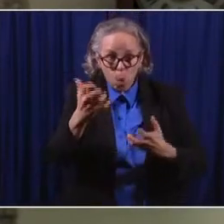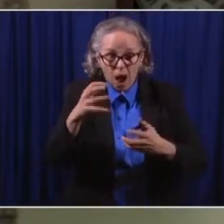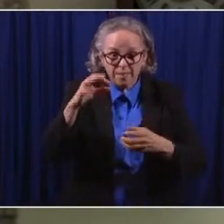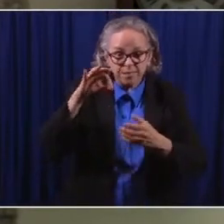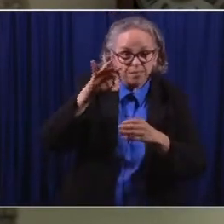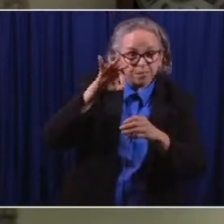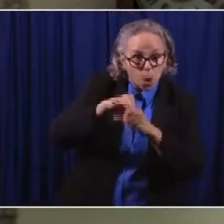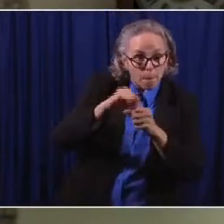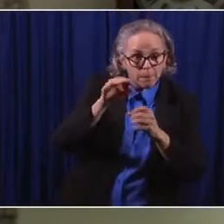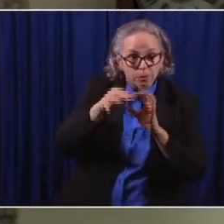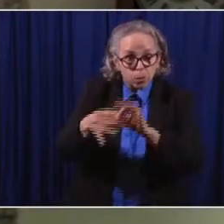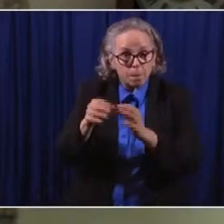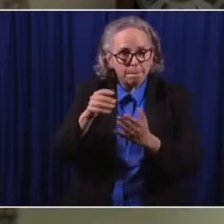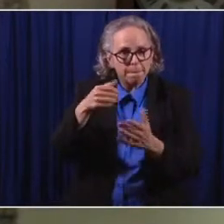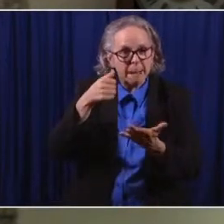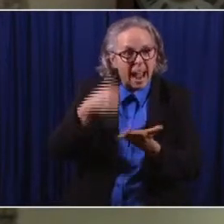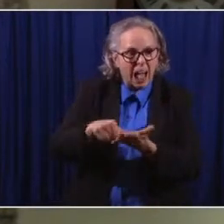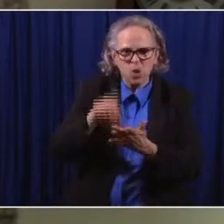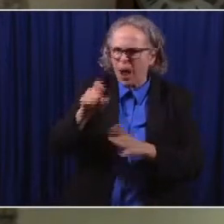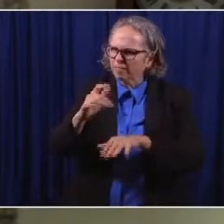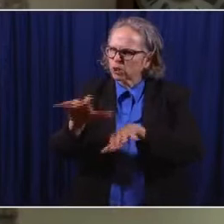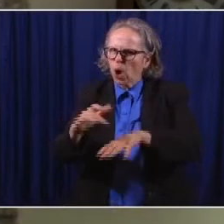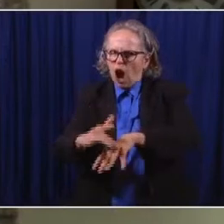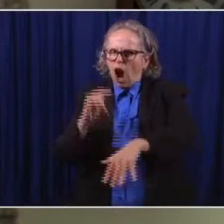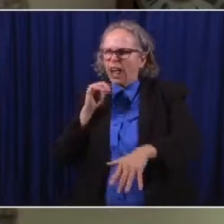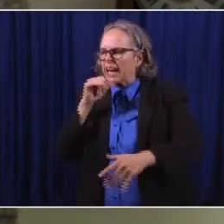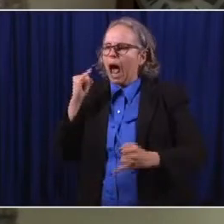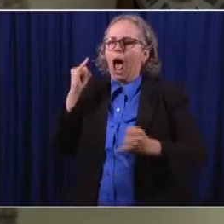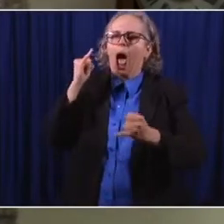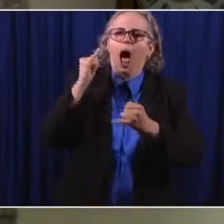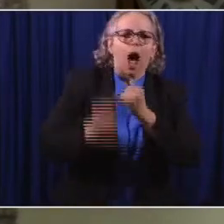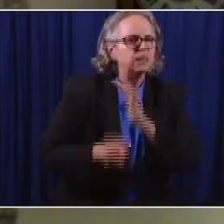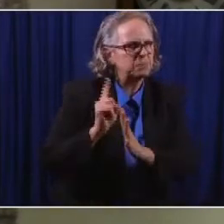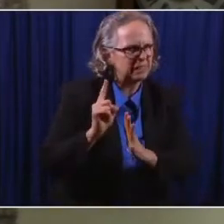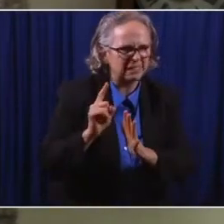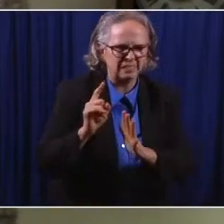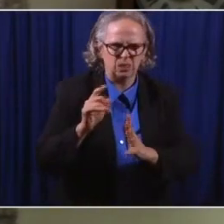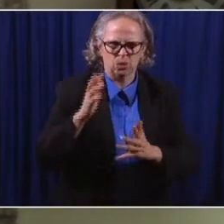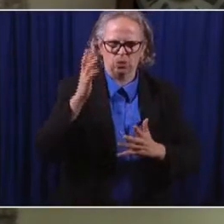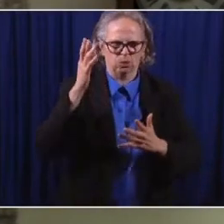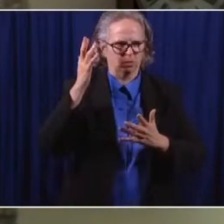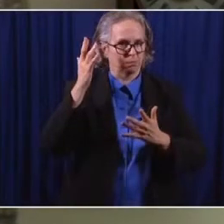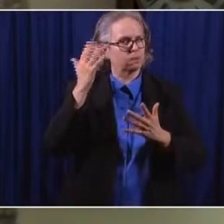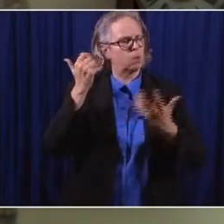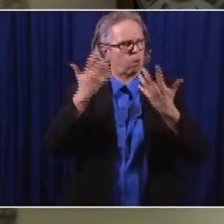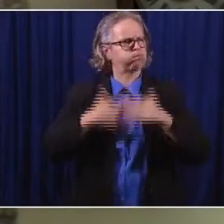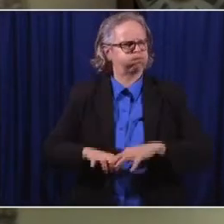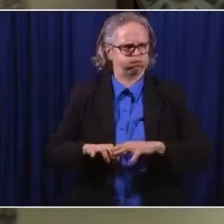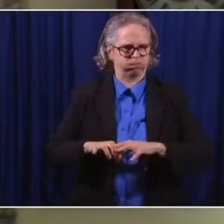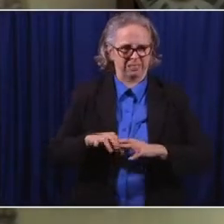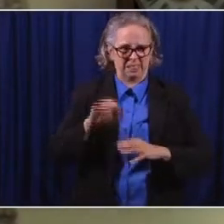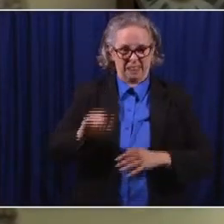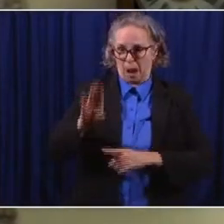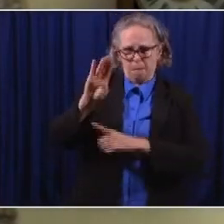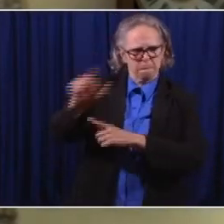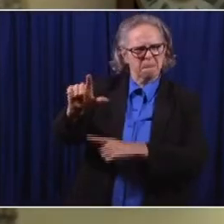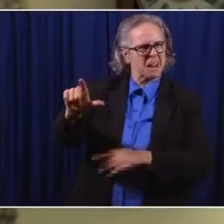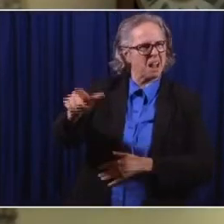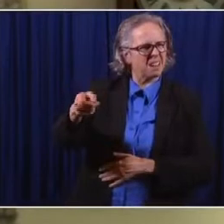and it'll work well. So whatever I do on this bill, I got to look at,